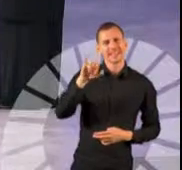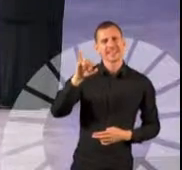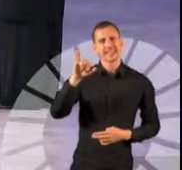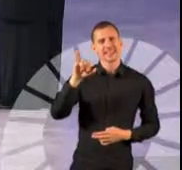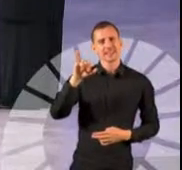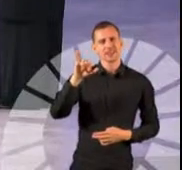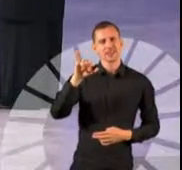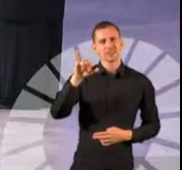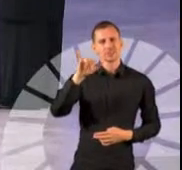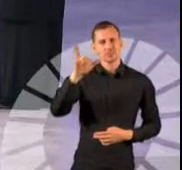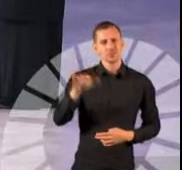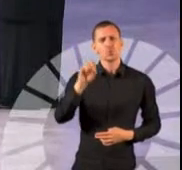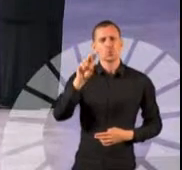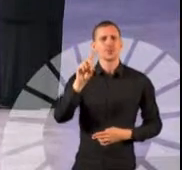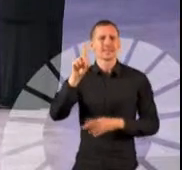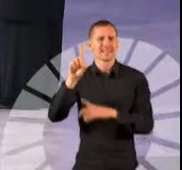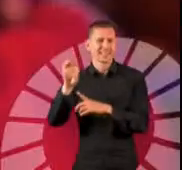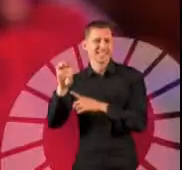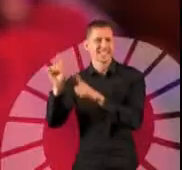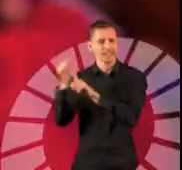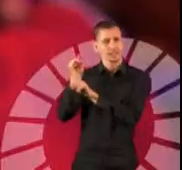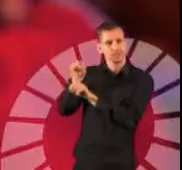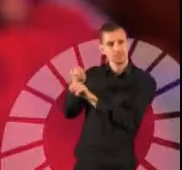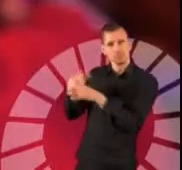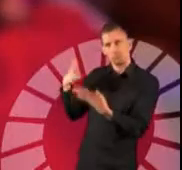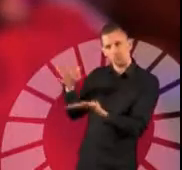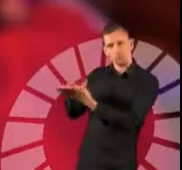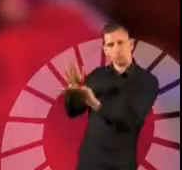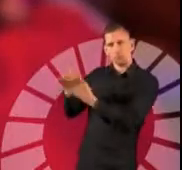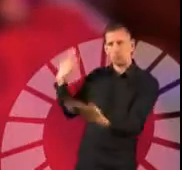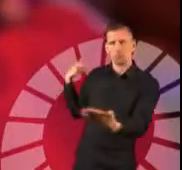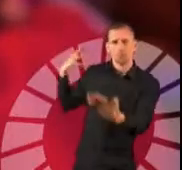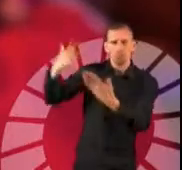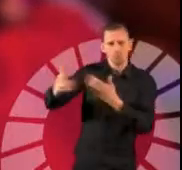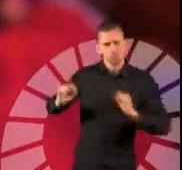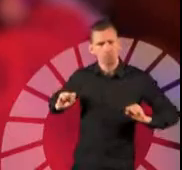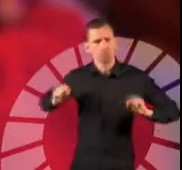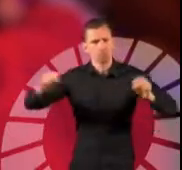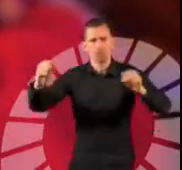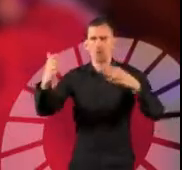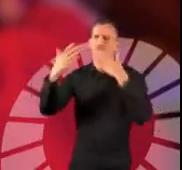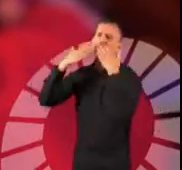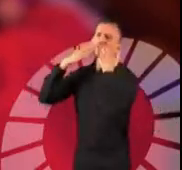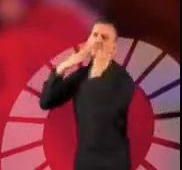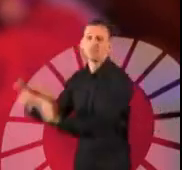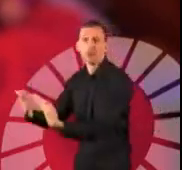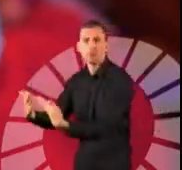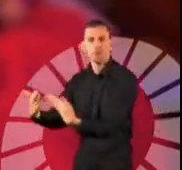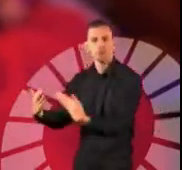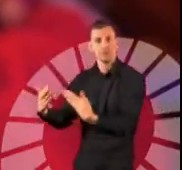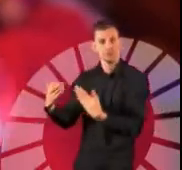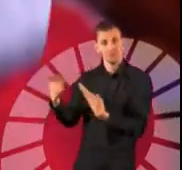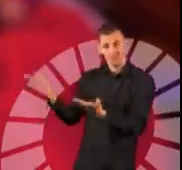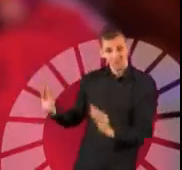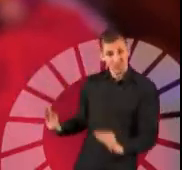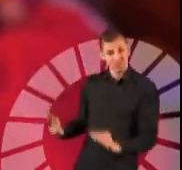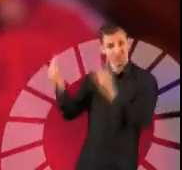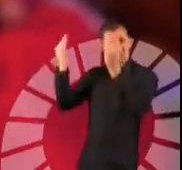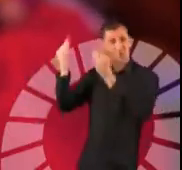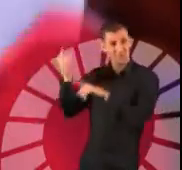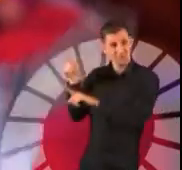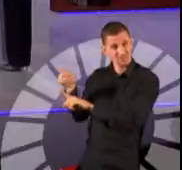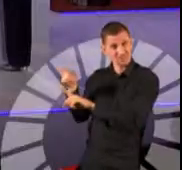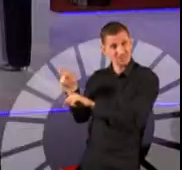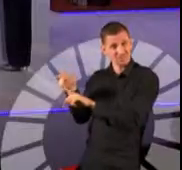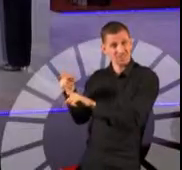my teachers, I can learn and dream at the same time. I am a girl who can raise her hand and say, I